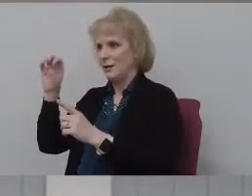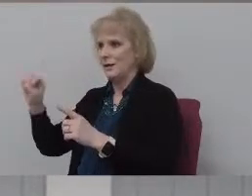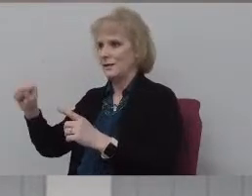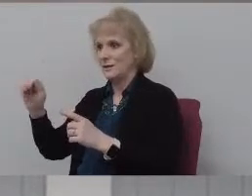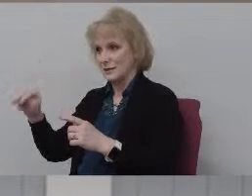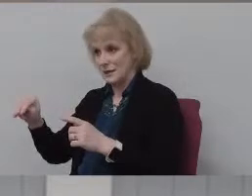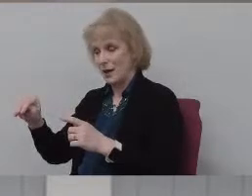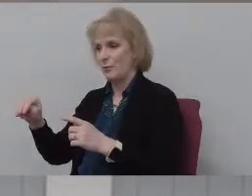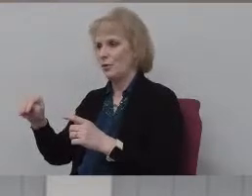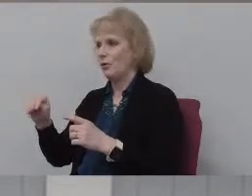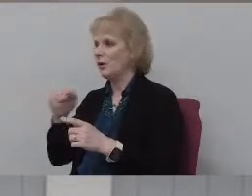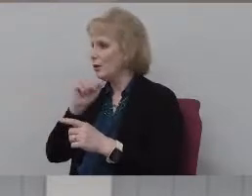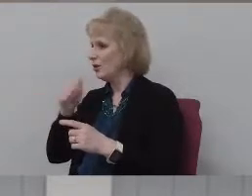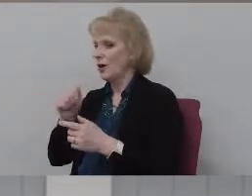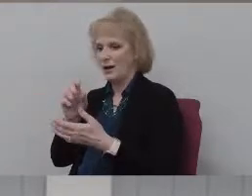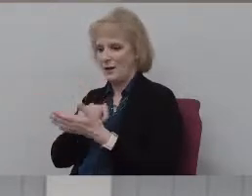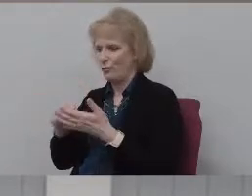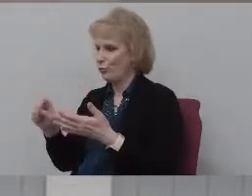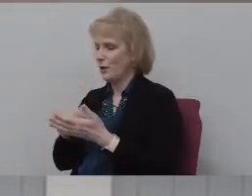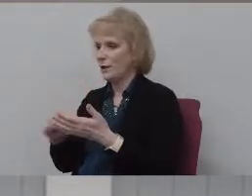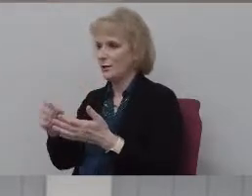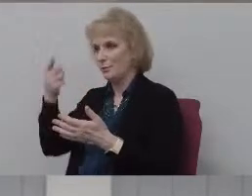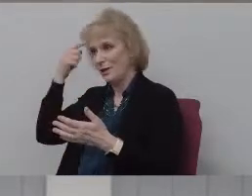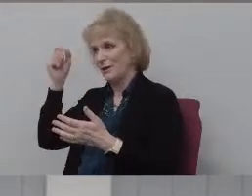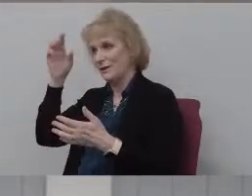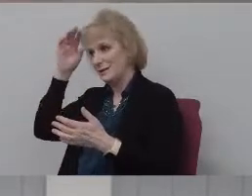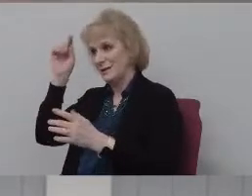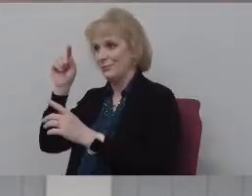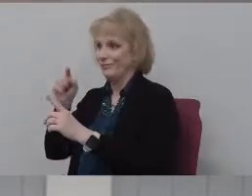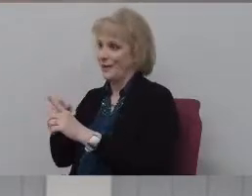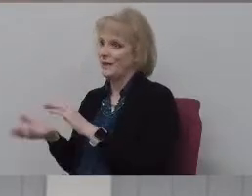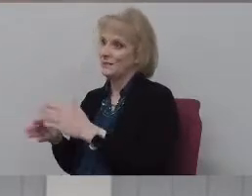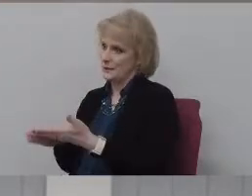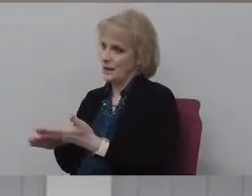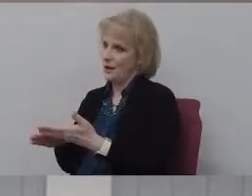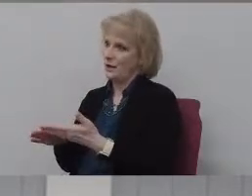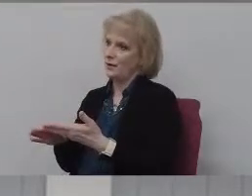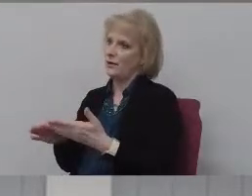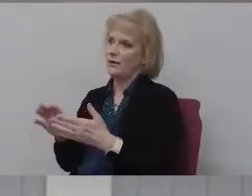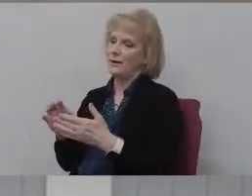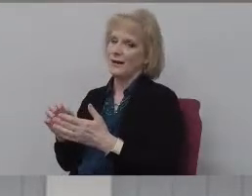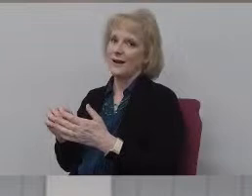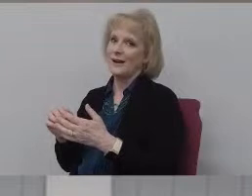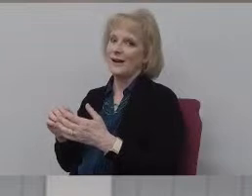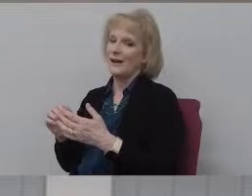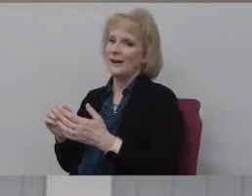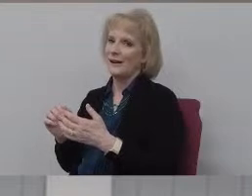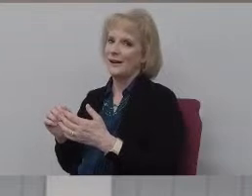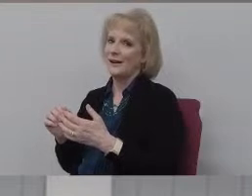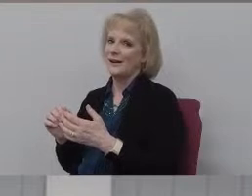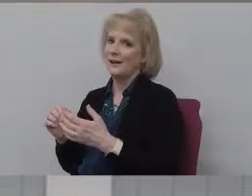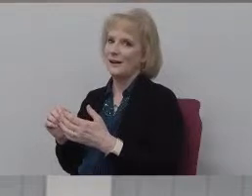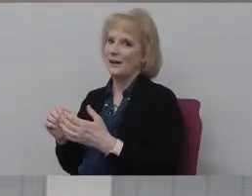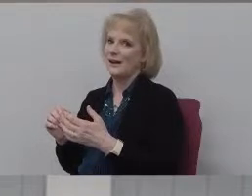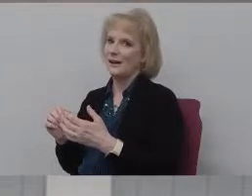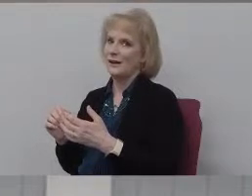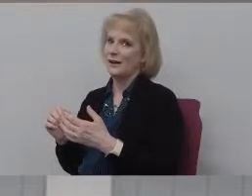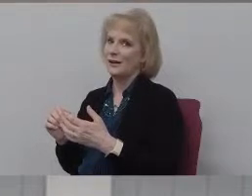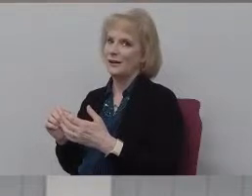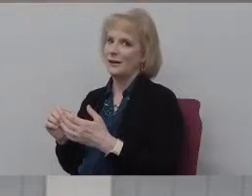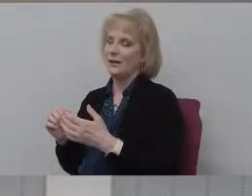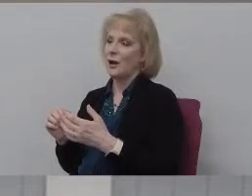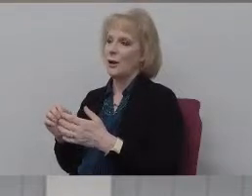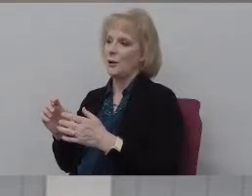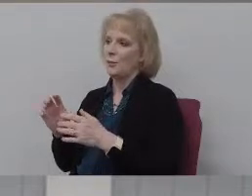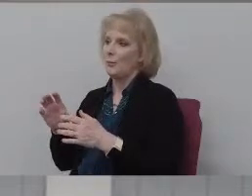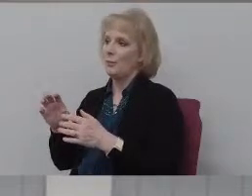Nathan and Gad, I think 1 Chronicles in chapter 29 tells us that Nathan and Gad are the